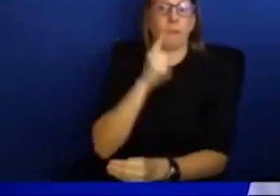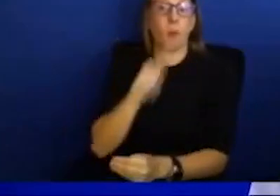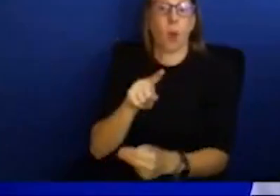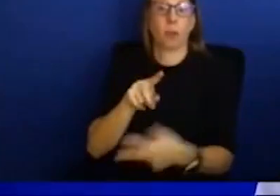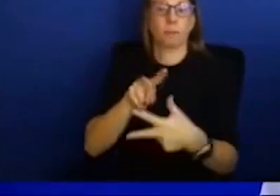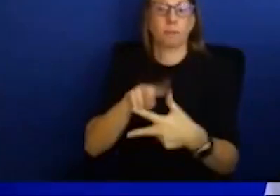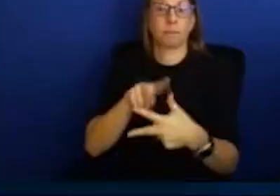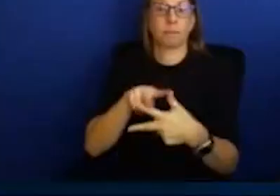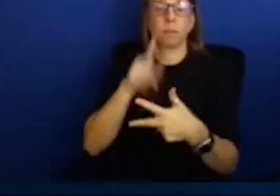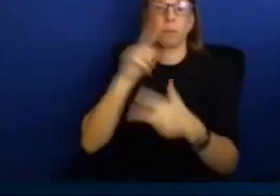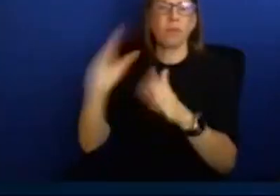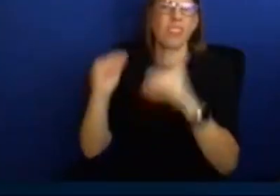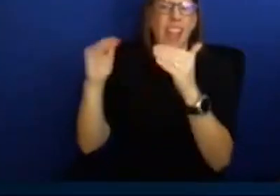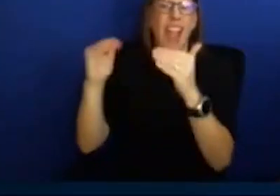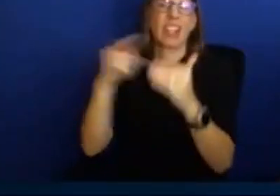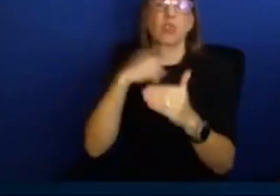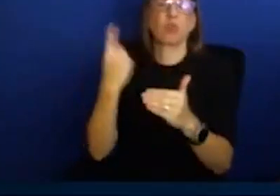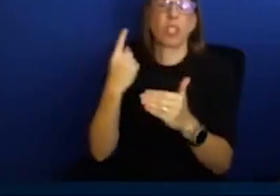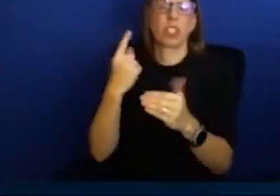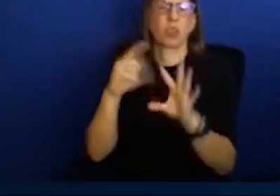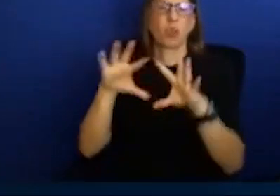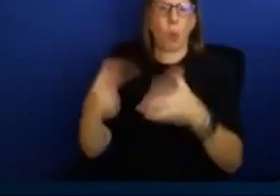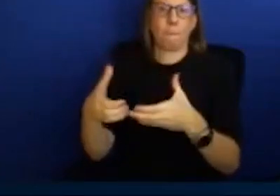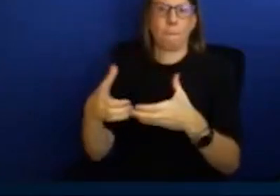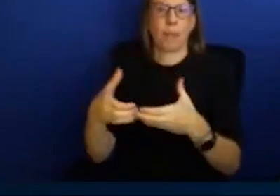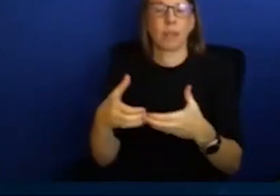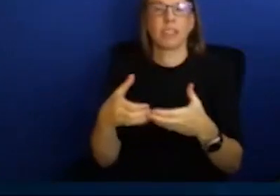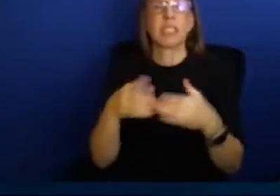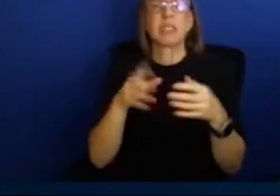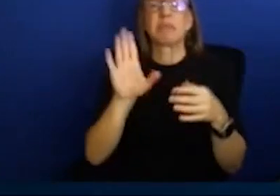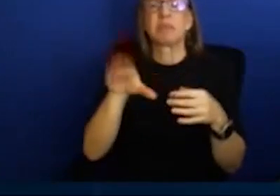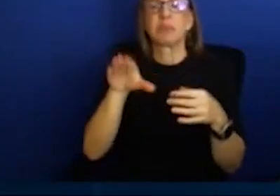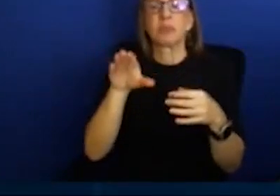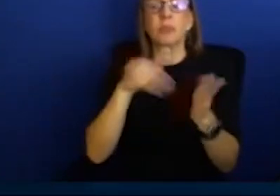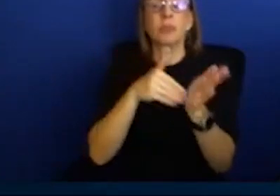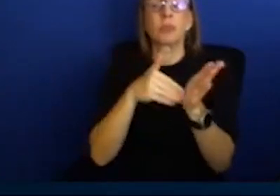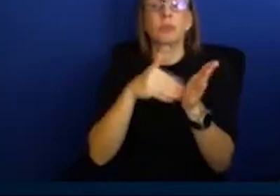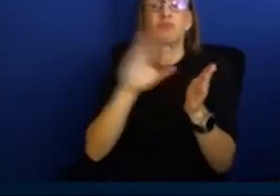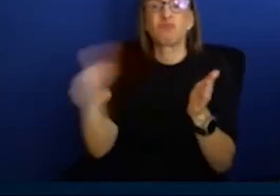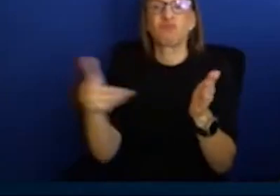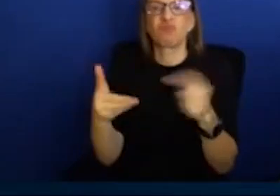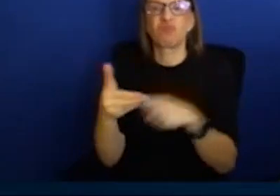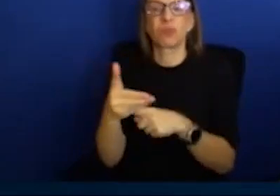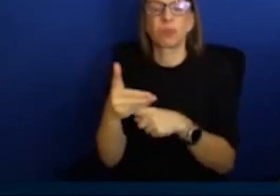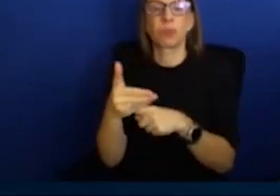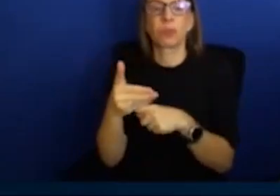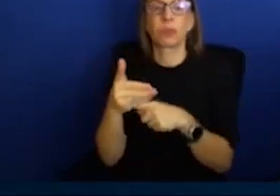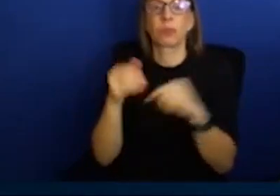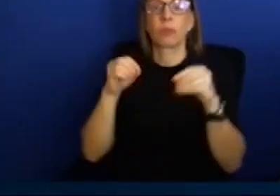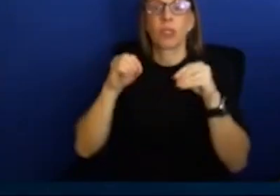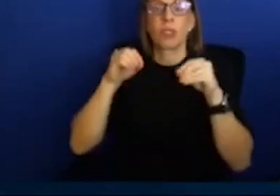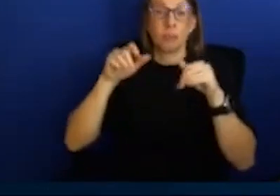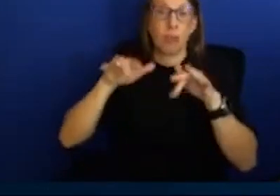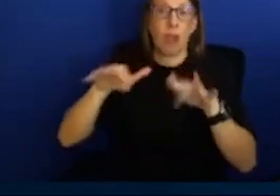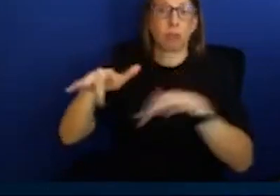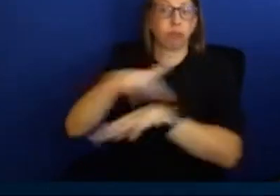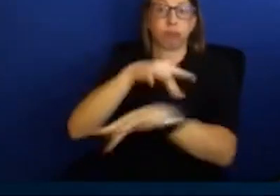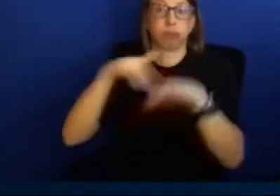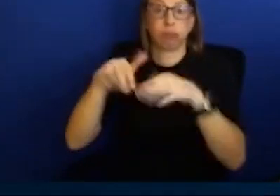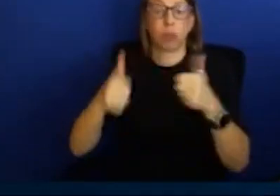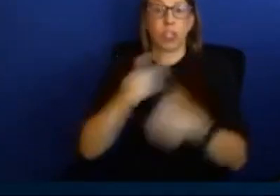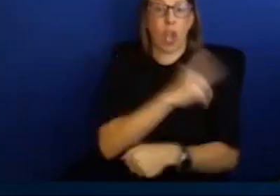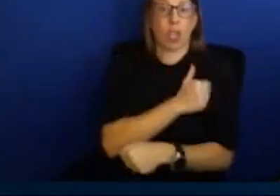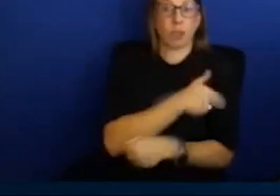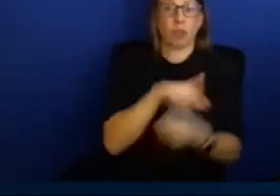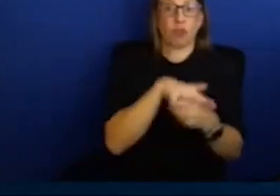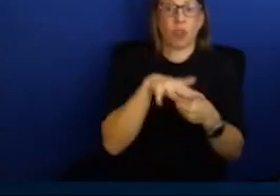risk groups. So, Dr. Schmidtke, kind of on that same topic of large crowds, another question is, what hospital region of Georgia